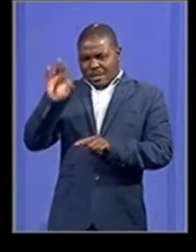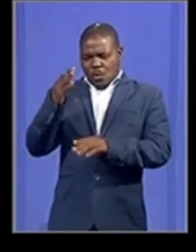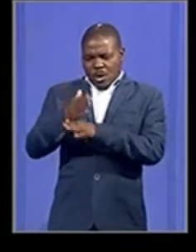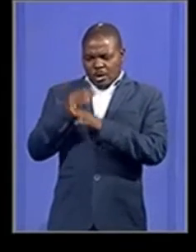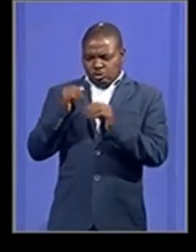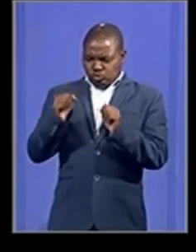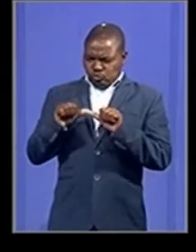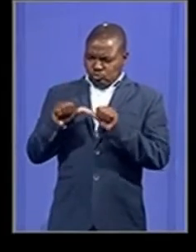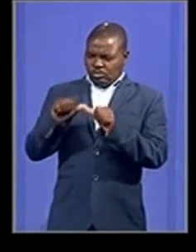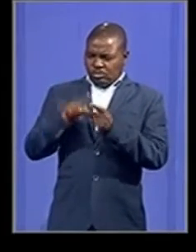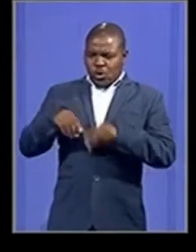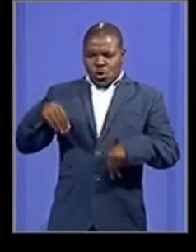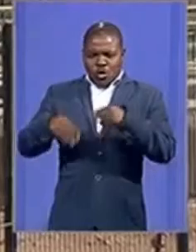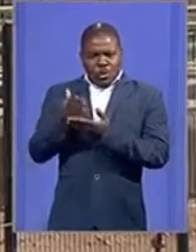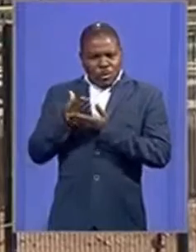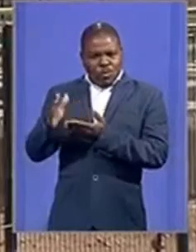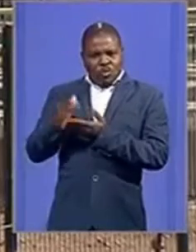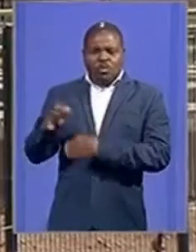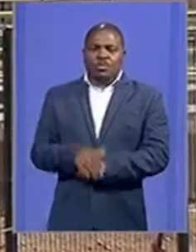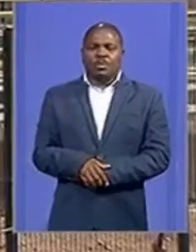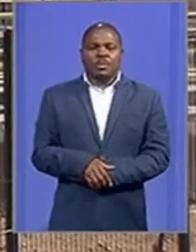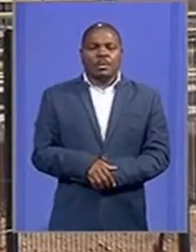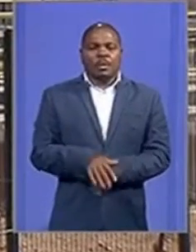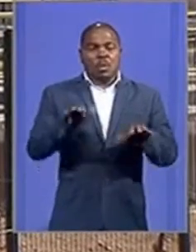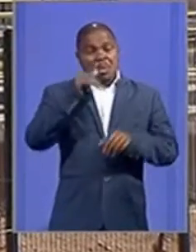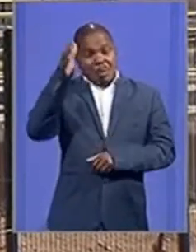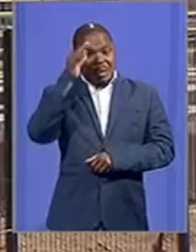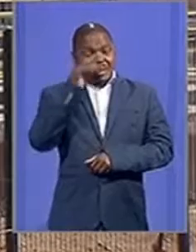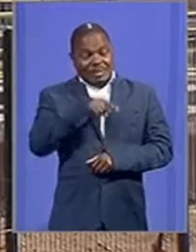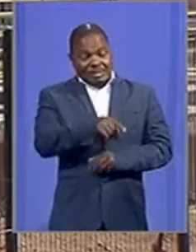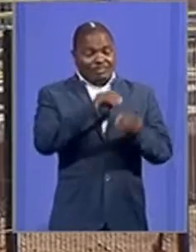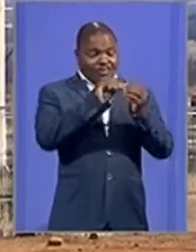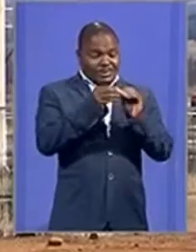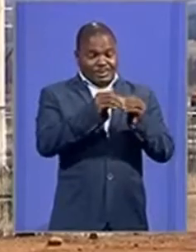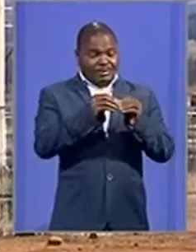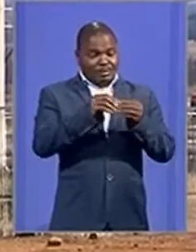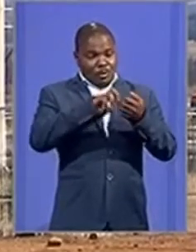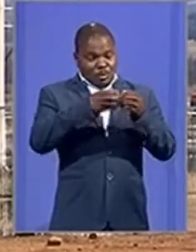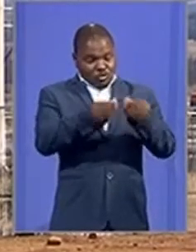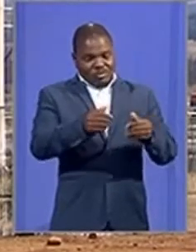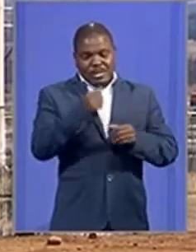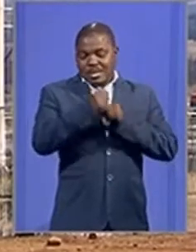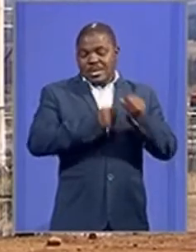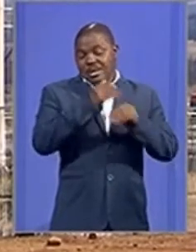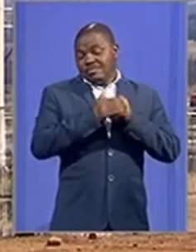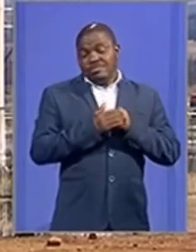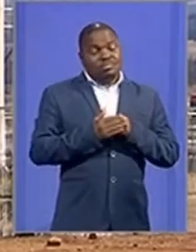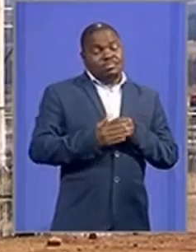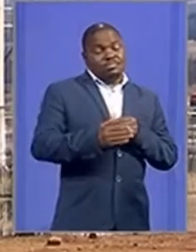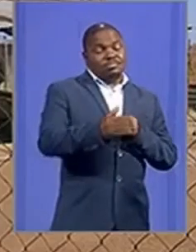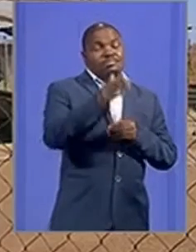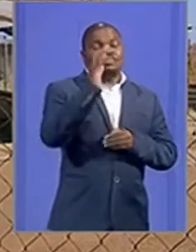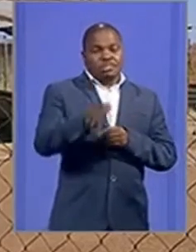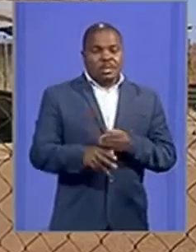rooting out corruption and mismanagement. Ditsebi di re go ya go ba tšea mengwagangwaga go fediša seemo seno. Tharollo ke go mpshafatša